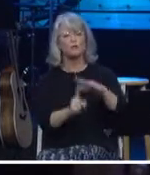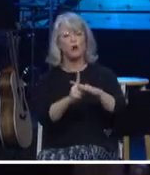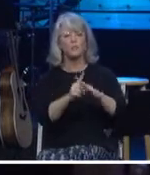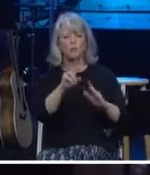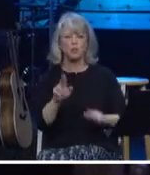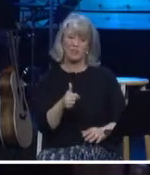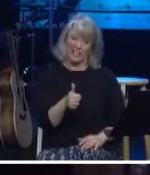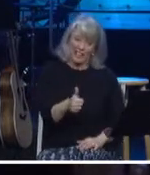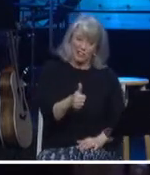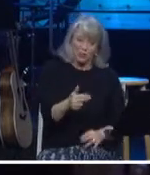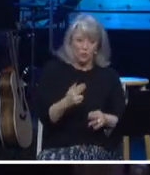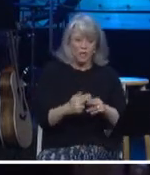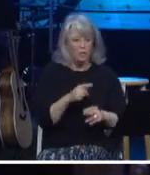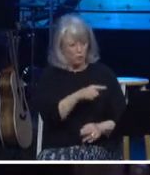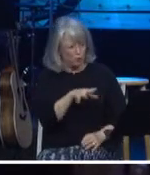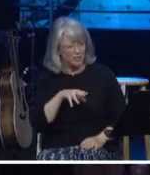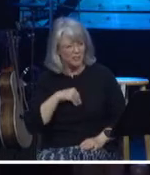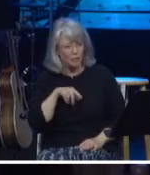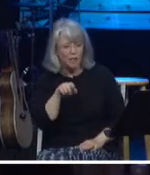will receive him.